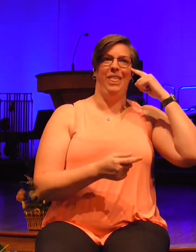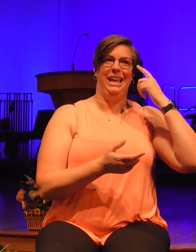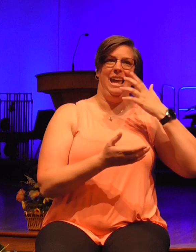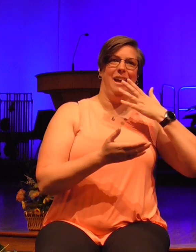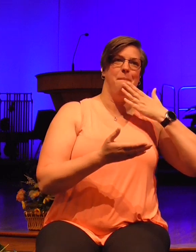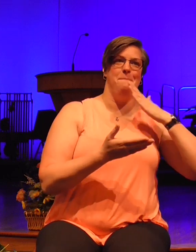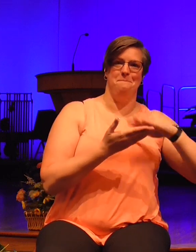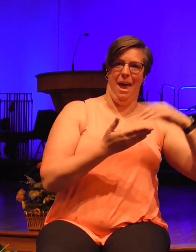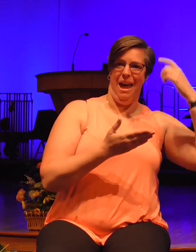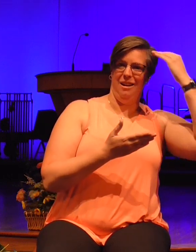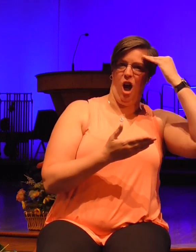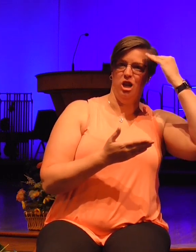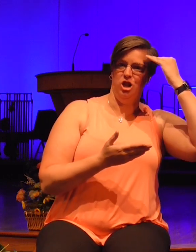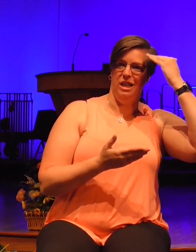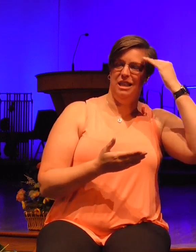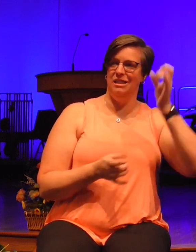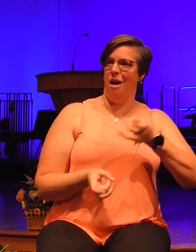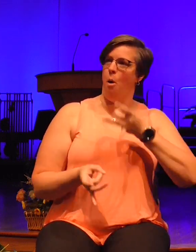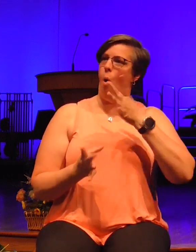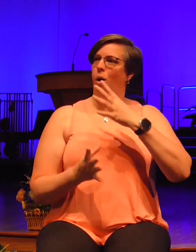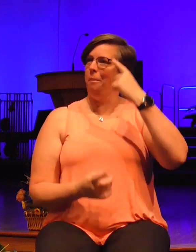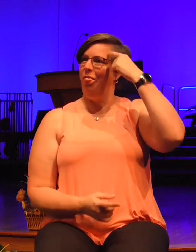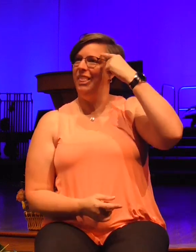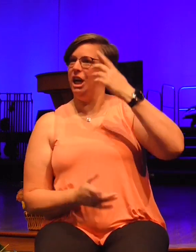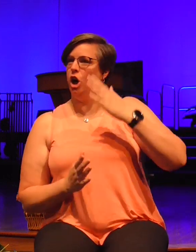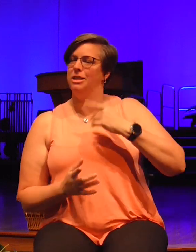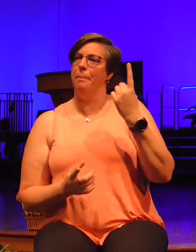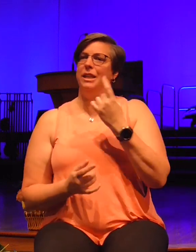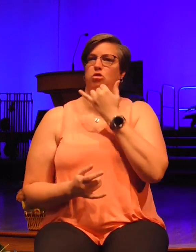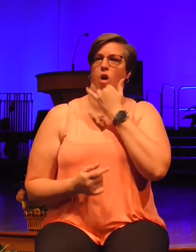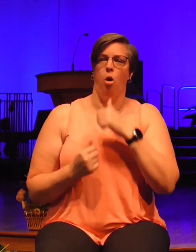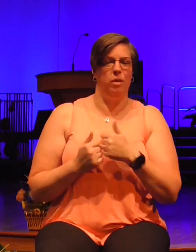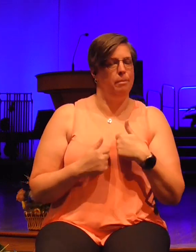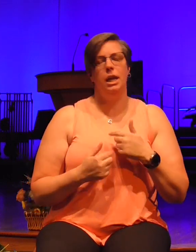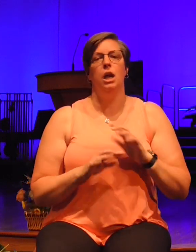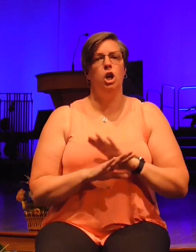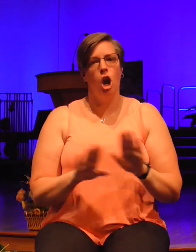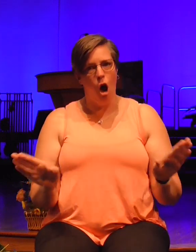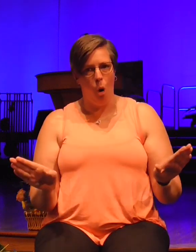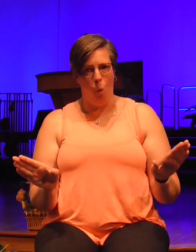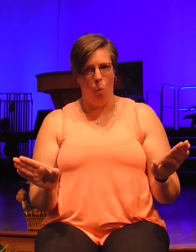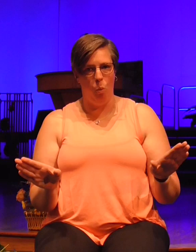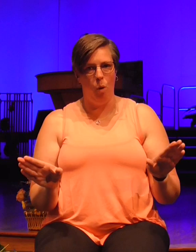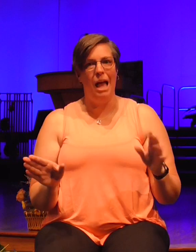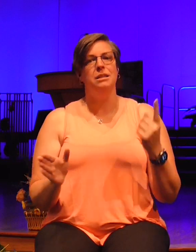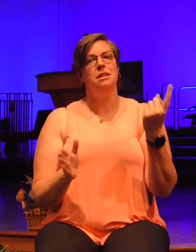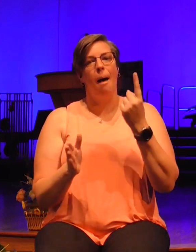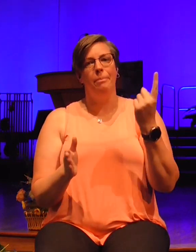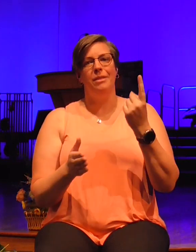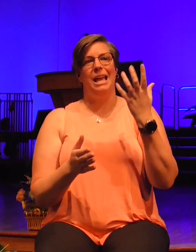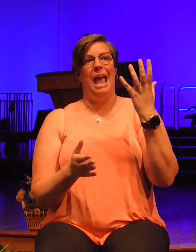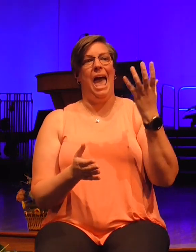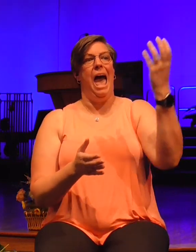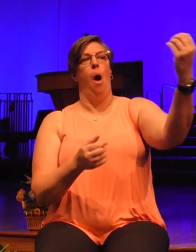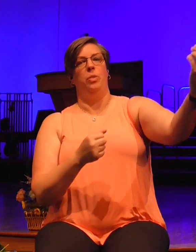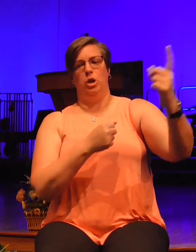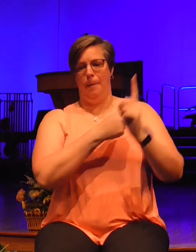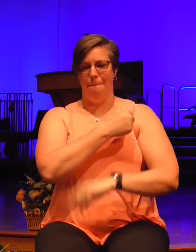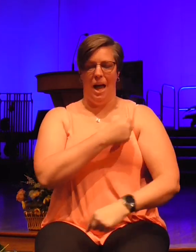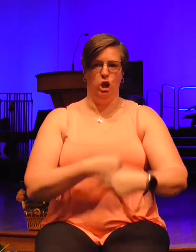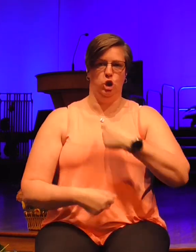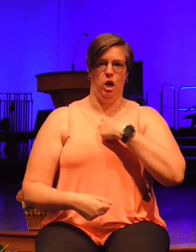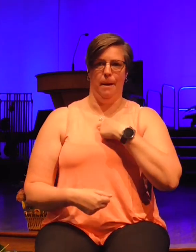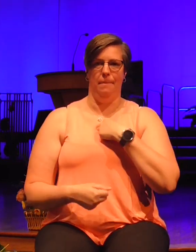thinker, I've got something wrong with me, and certainly are not because something out there is punishing me or wanting me to learn